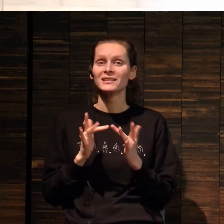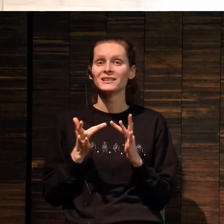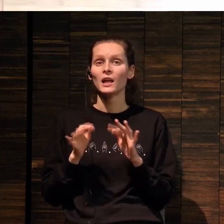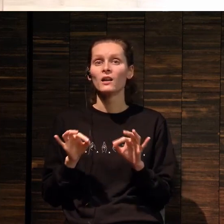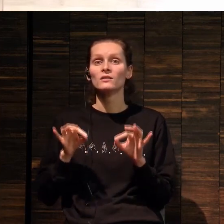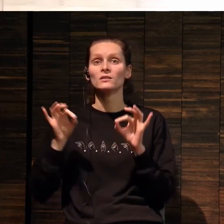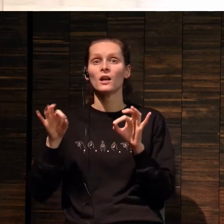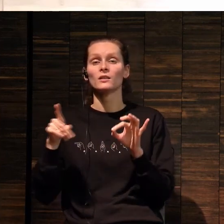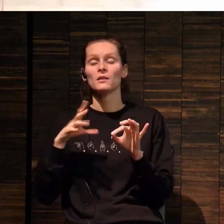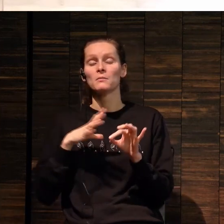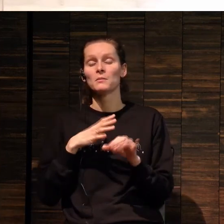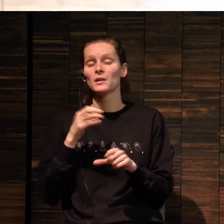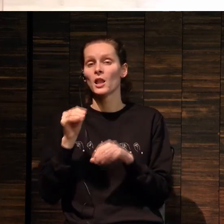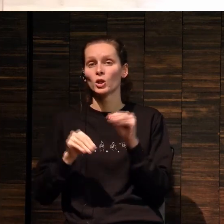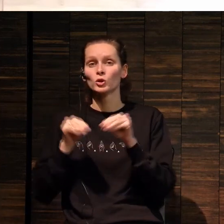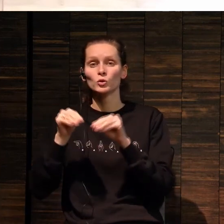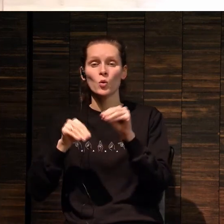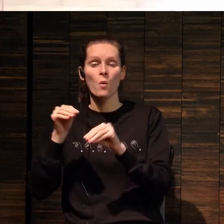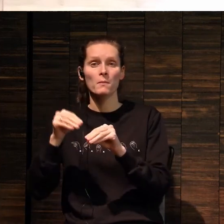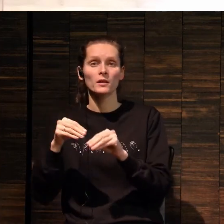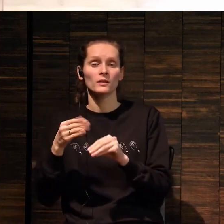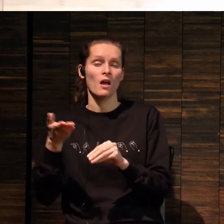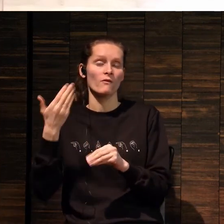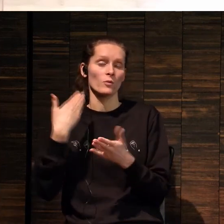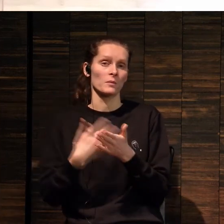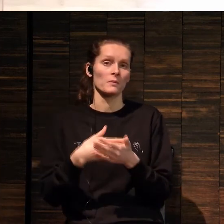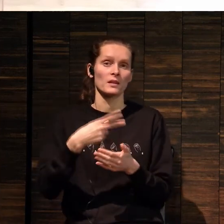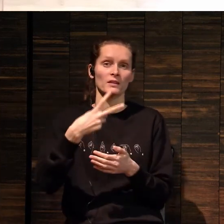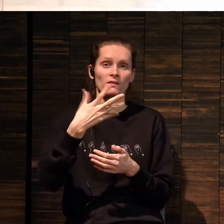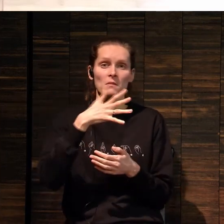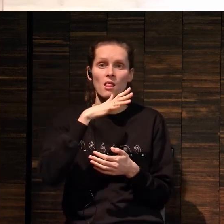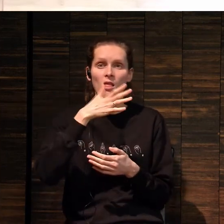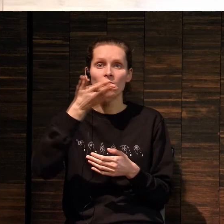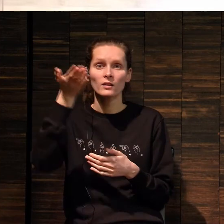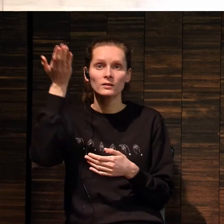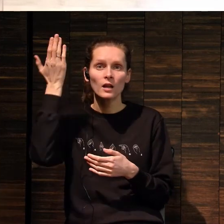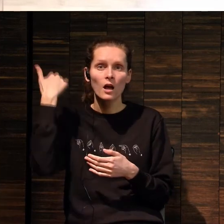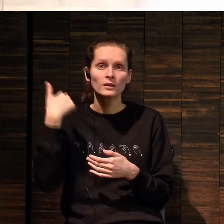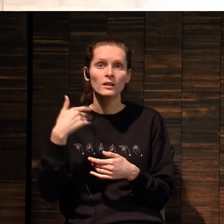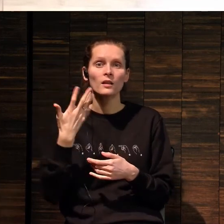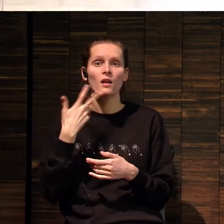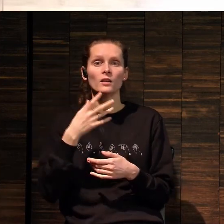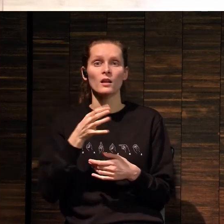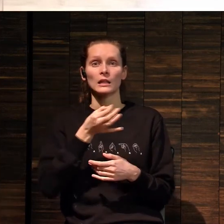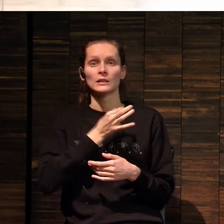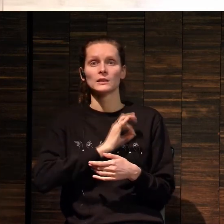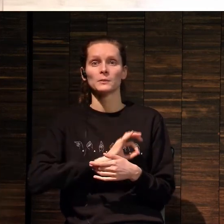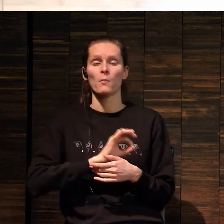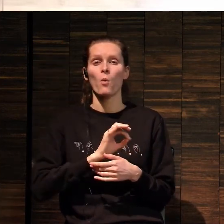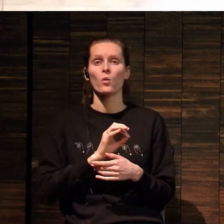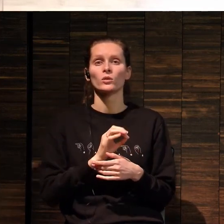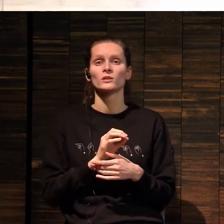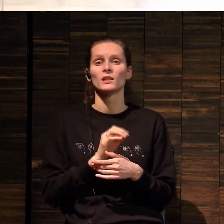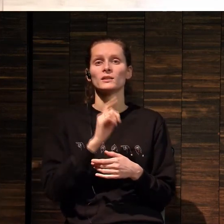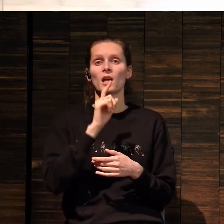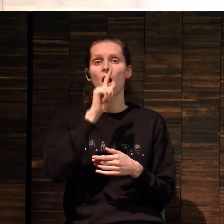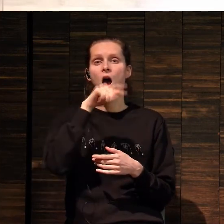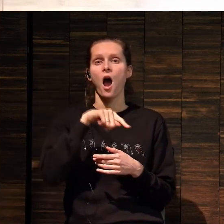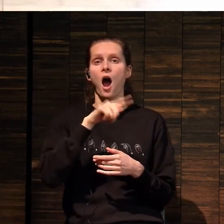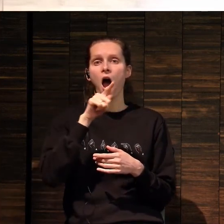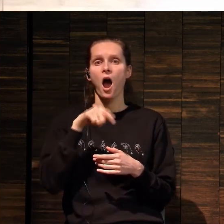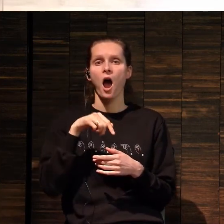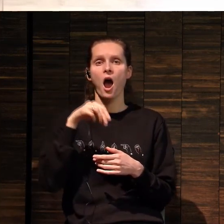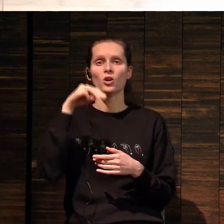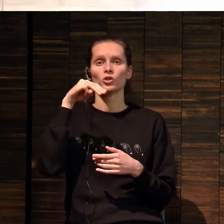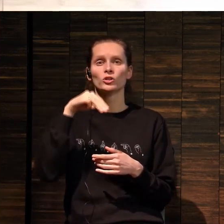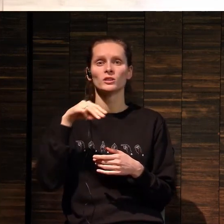with blind users in mind. So it's really helpful that you do have these best practices when spinning up new websites. You